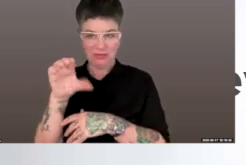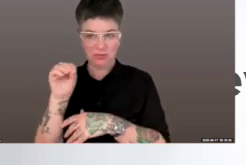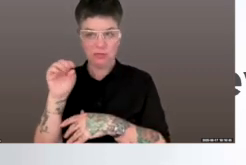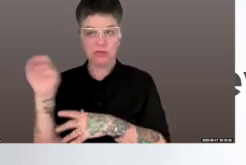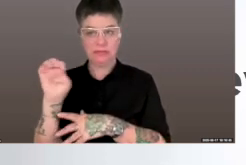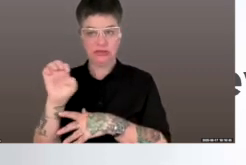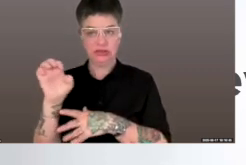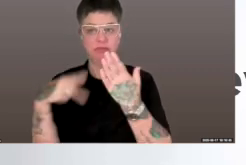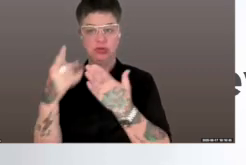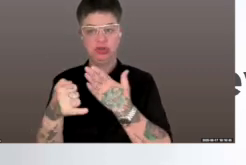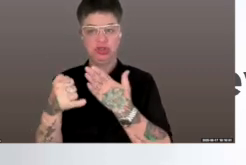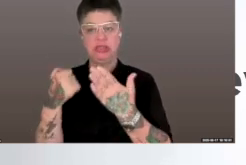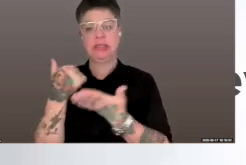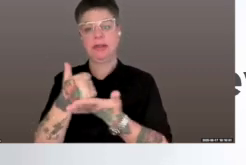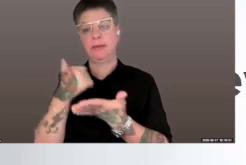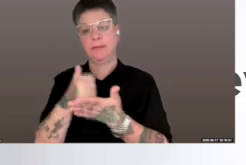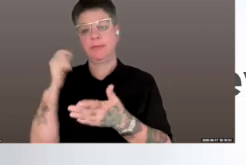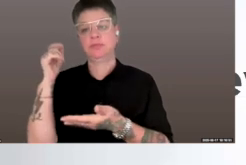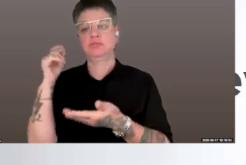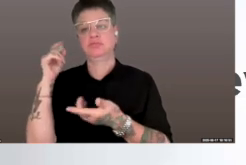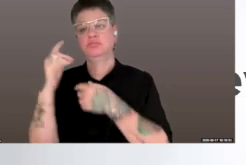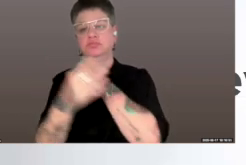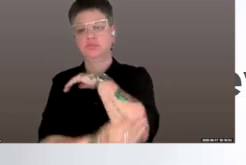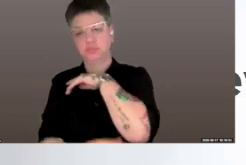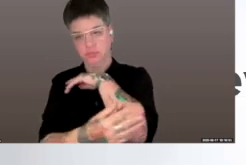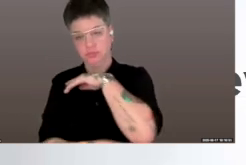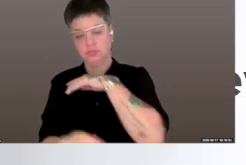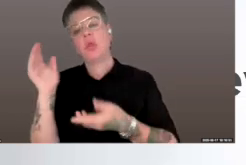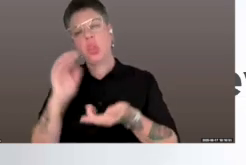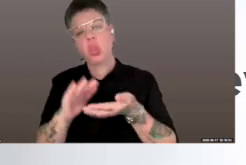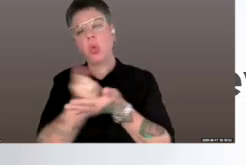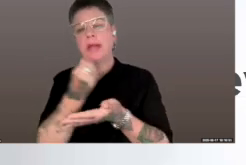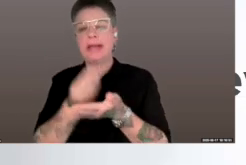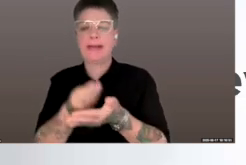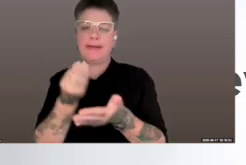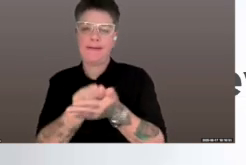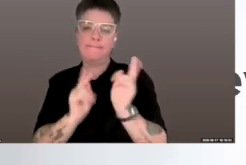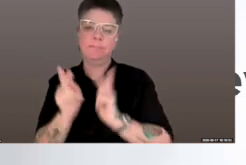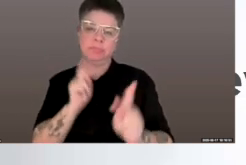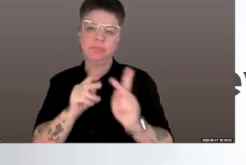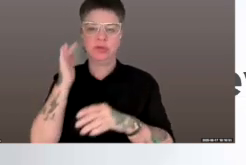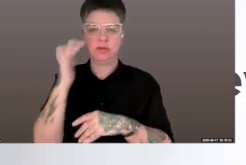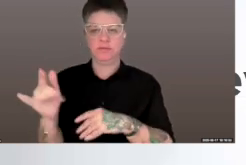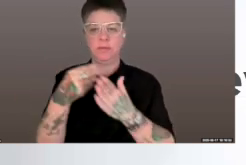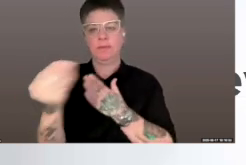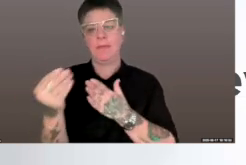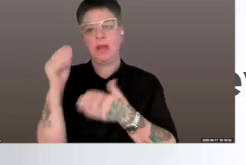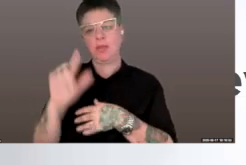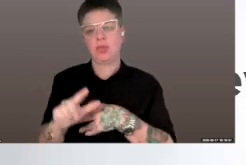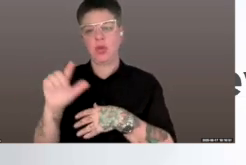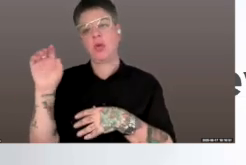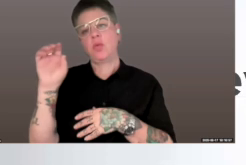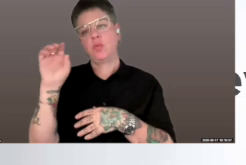group meeting last year, we went over the ZAP, the